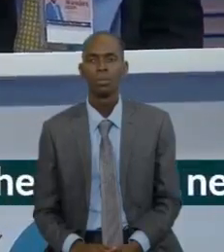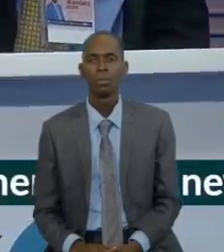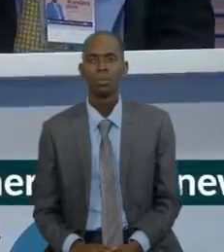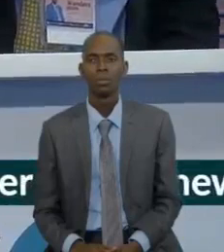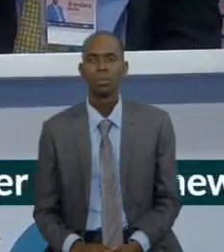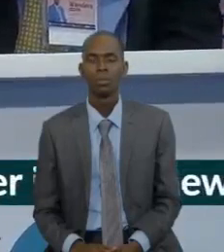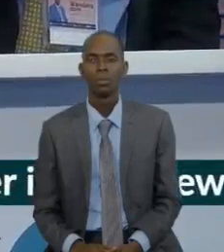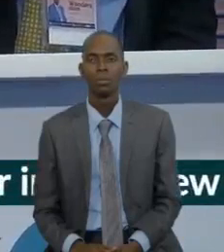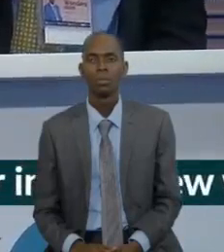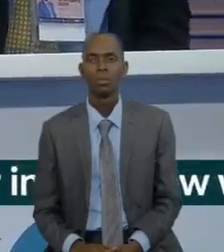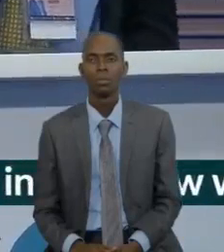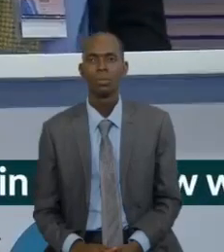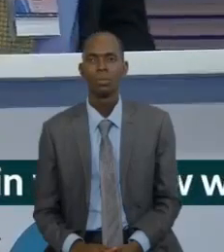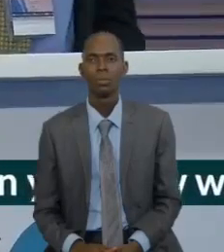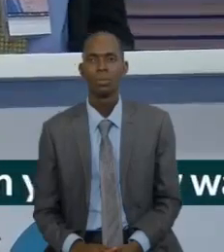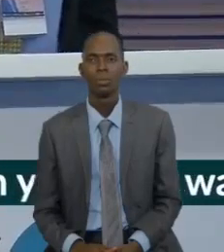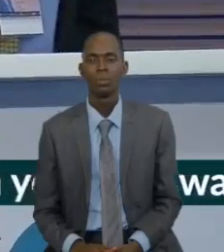a great decision.